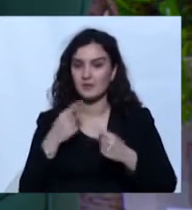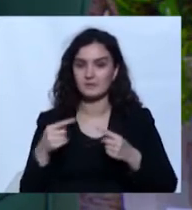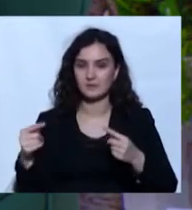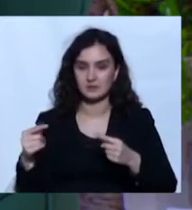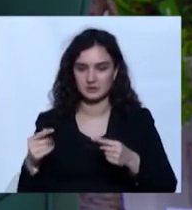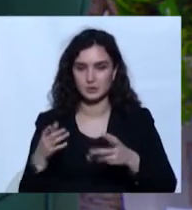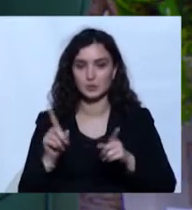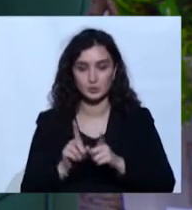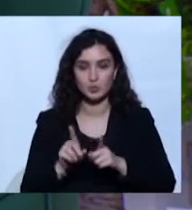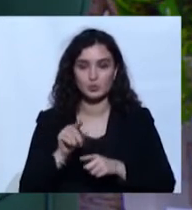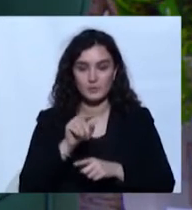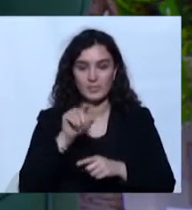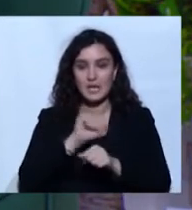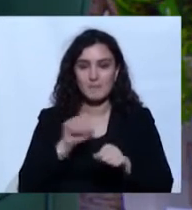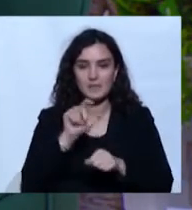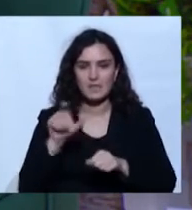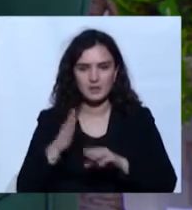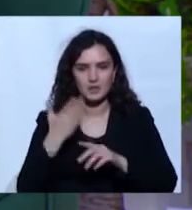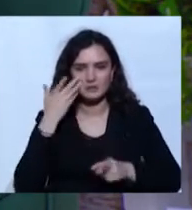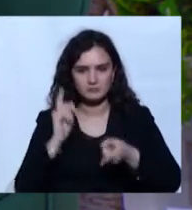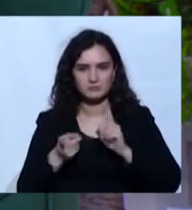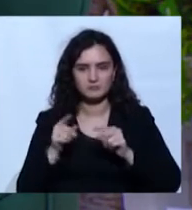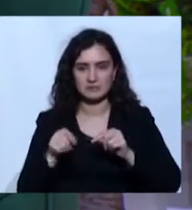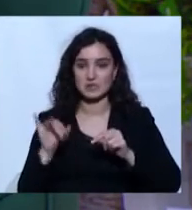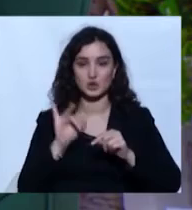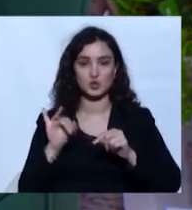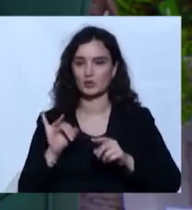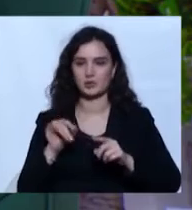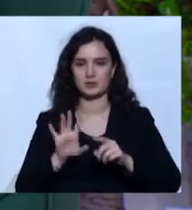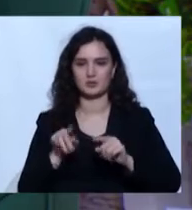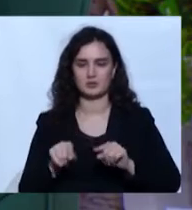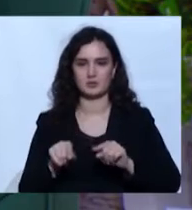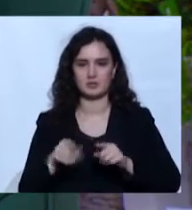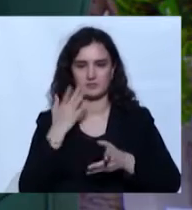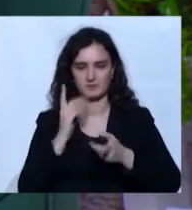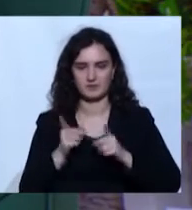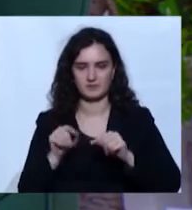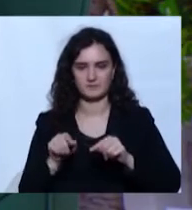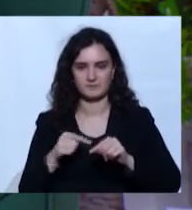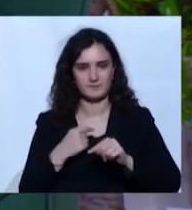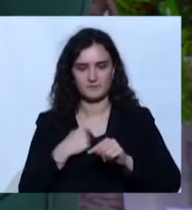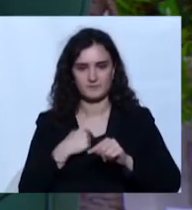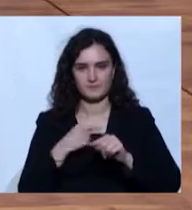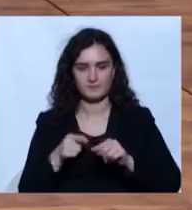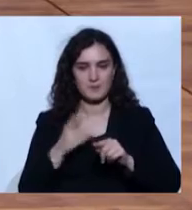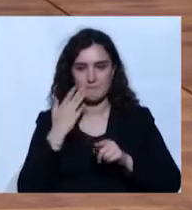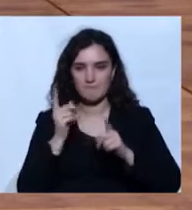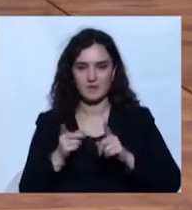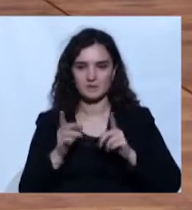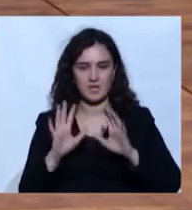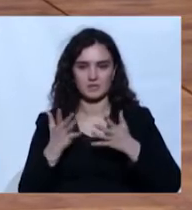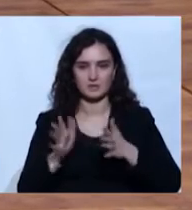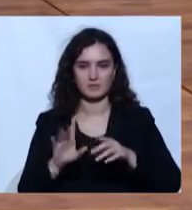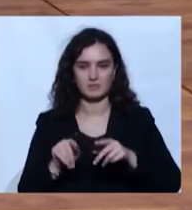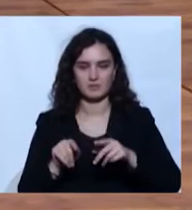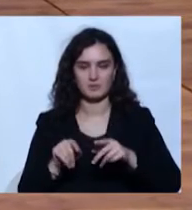even some of the characters are real, that this story is not. It is fiction. It didn't really happen.